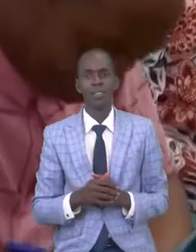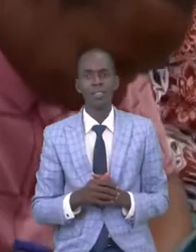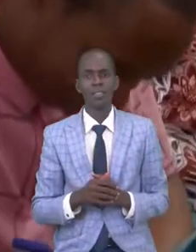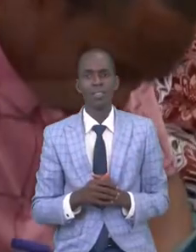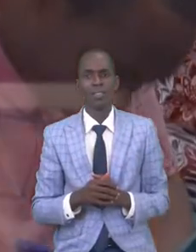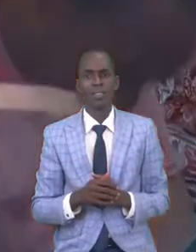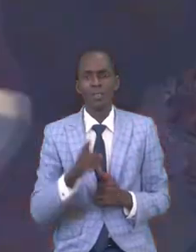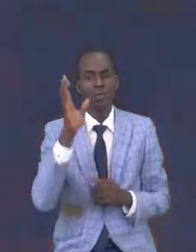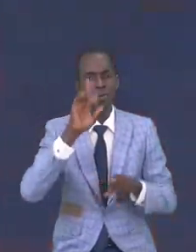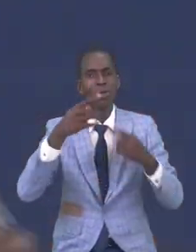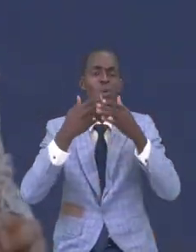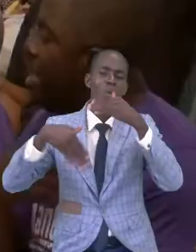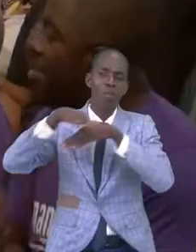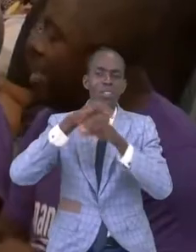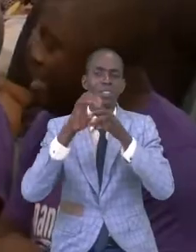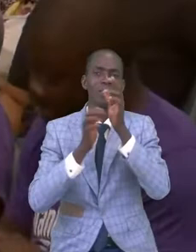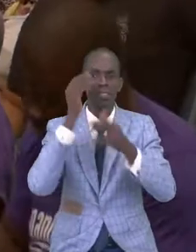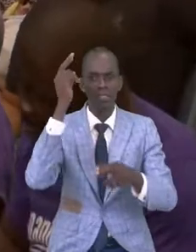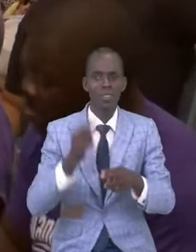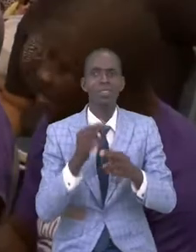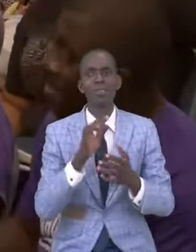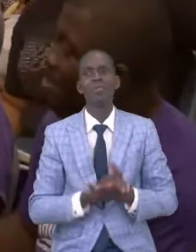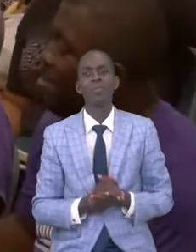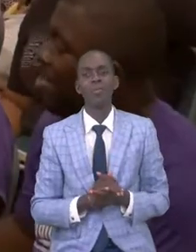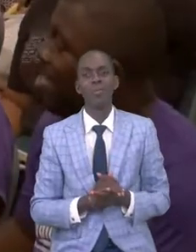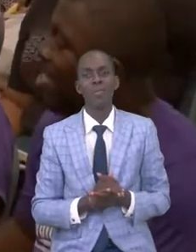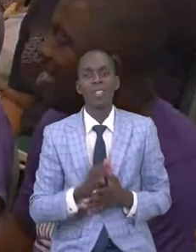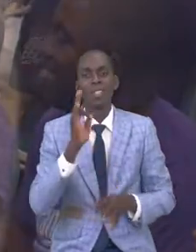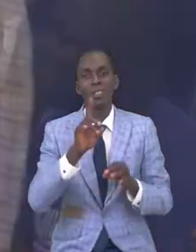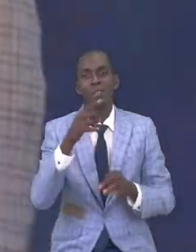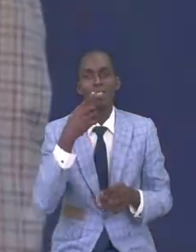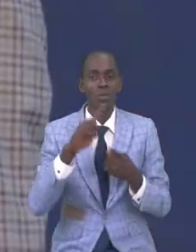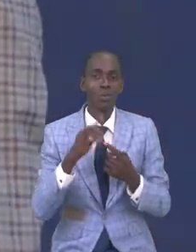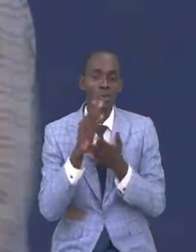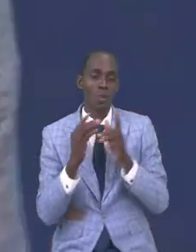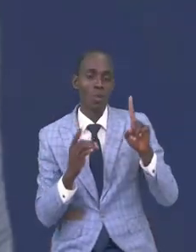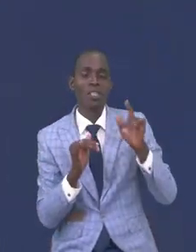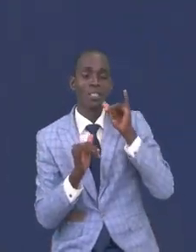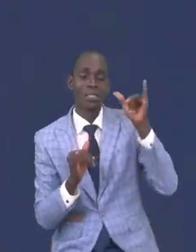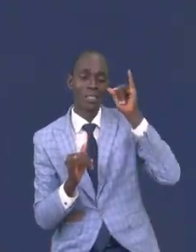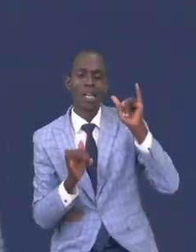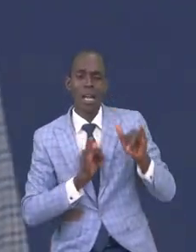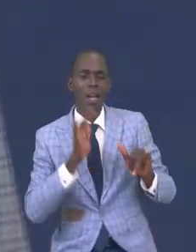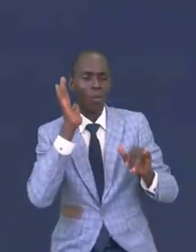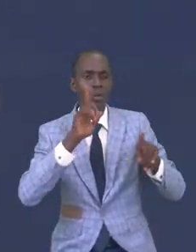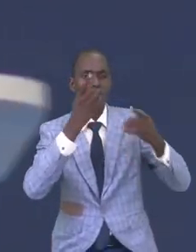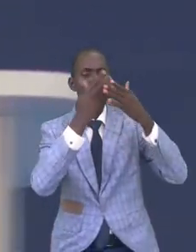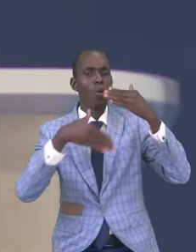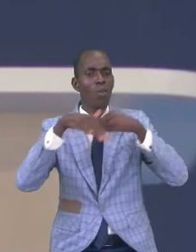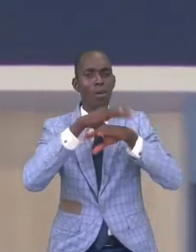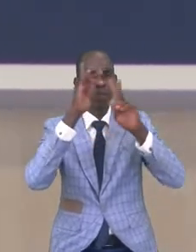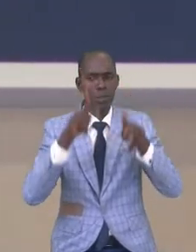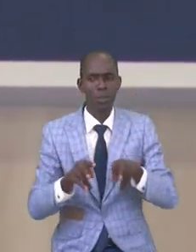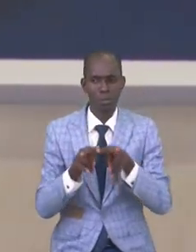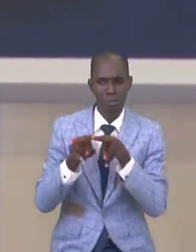You will go over. You know, if you told somebody yesterday, I'm going over, when he sees you today,